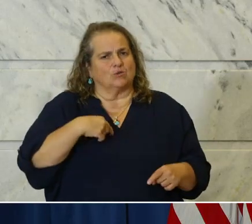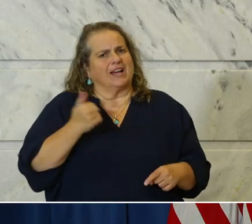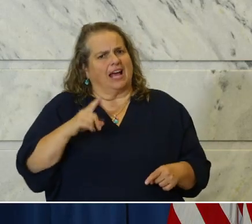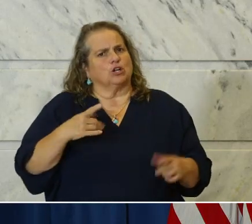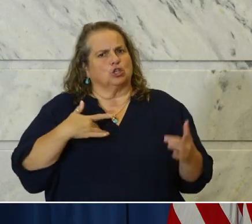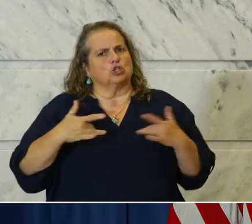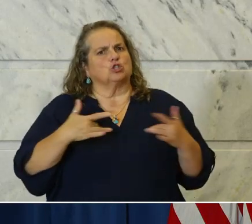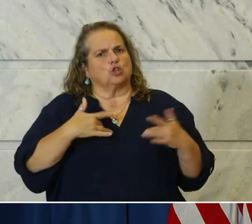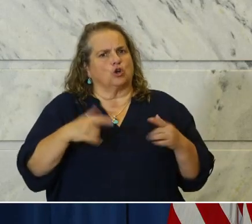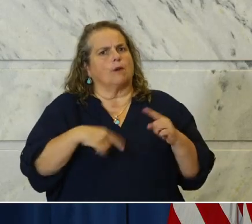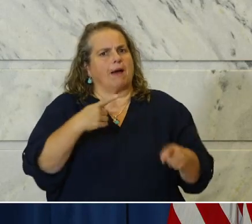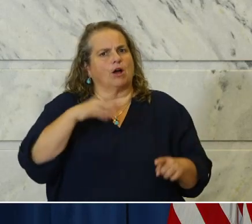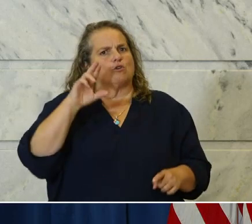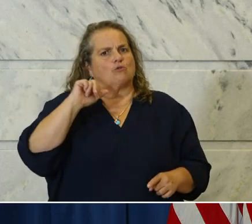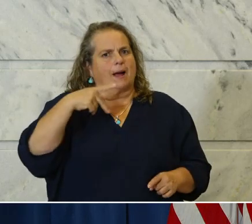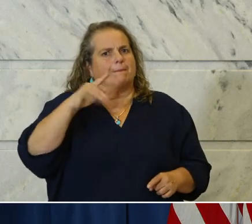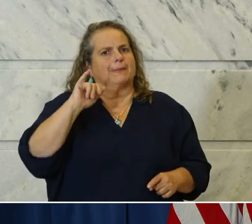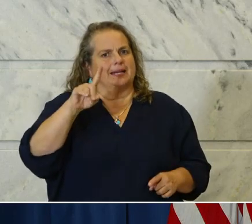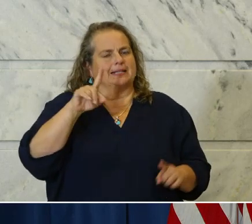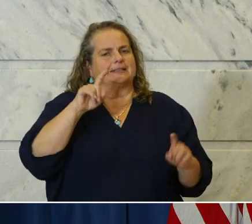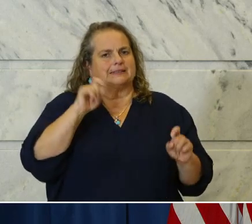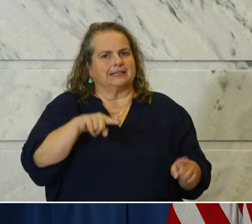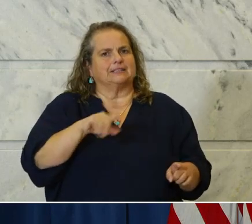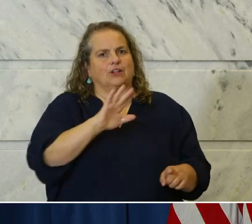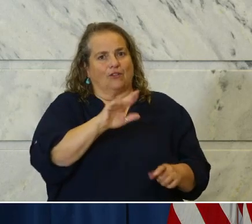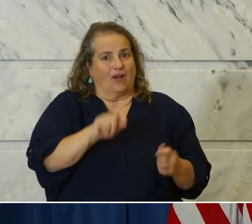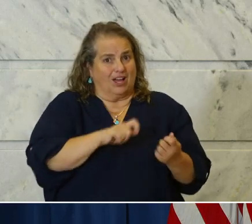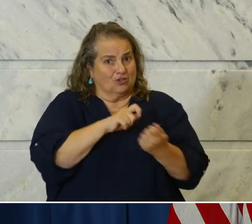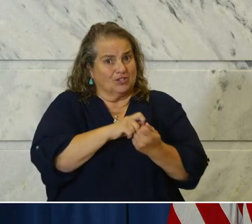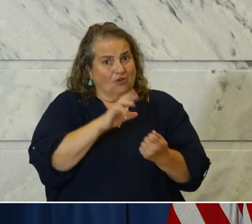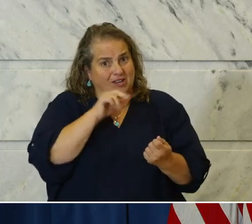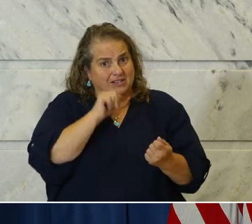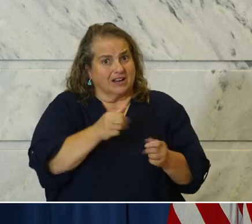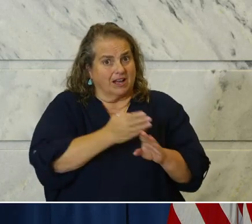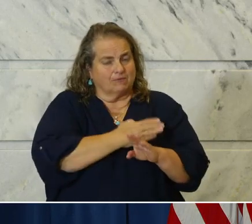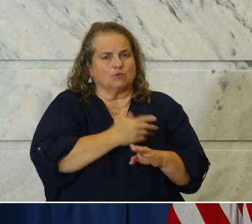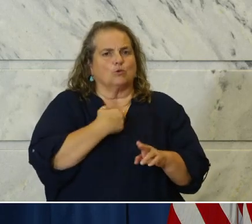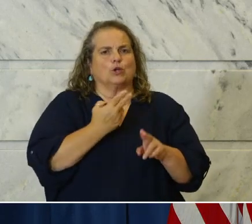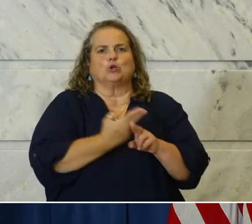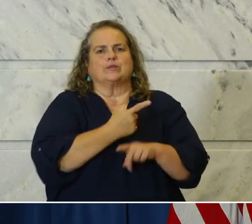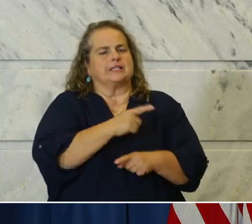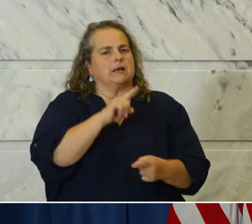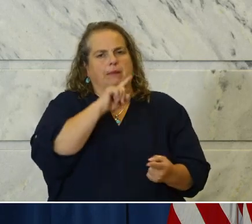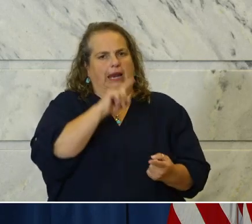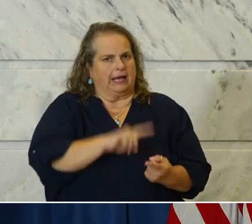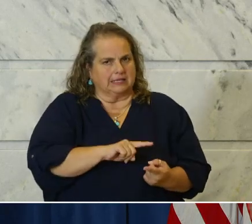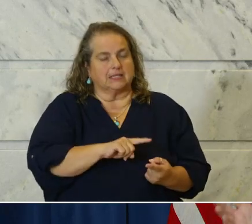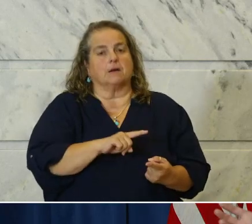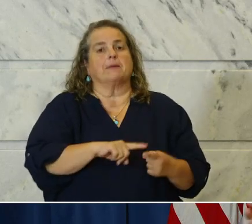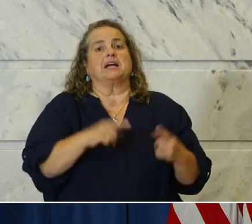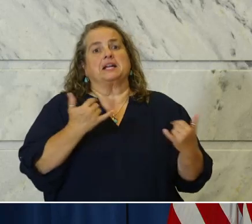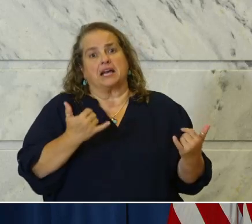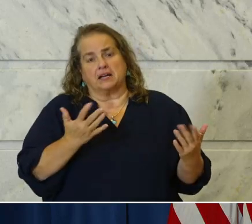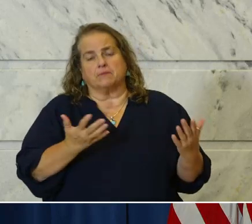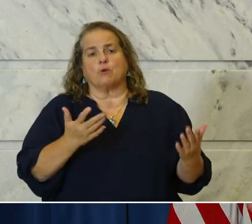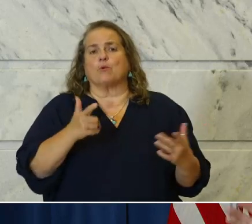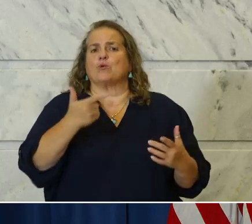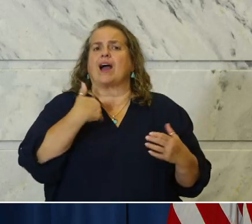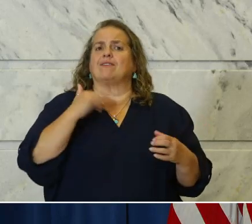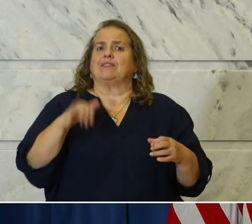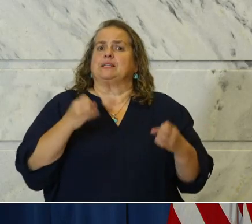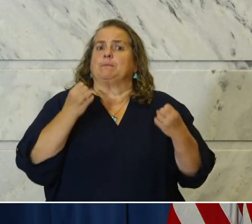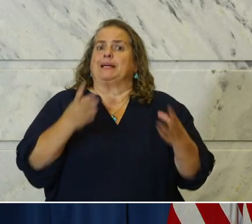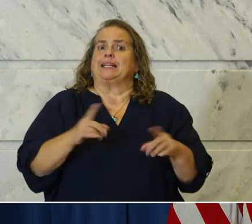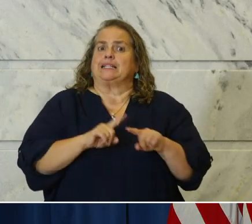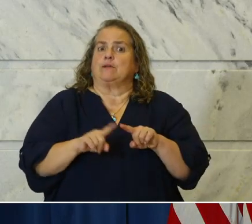on about their accuracy, and so we used them less. Now, when you have this many tests, just like in anything